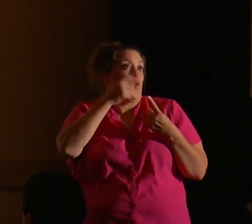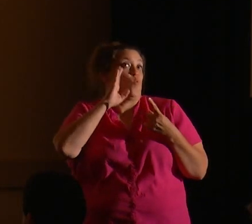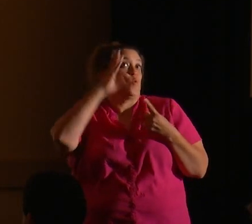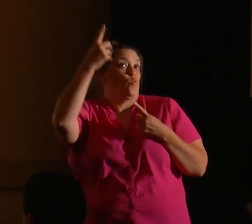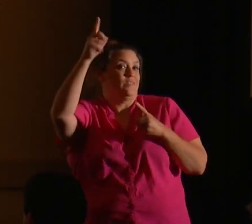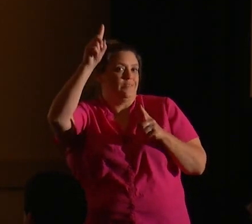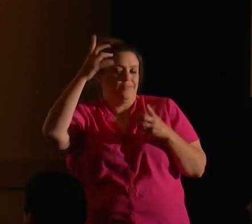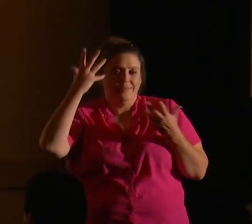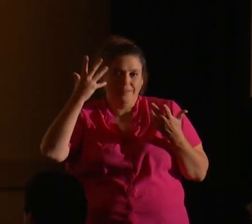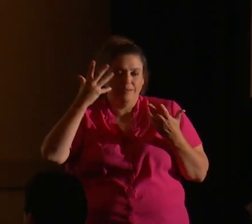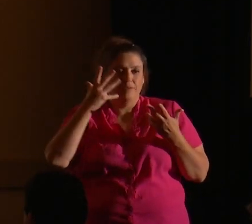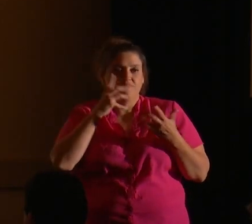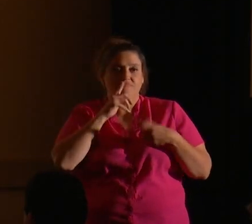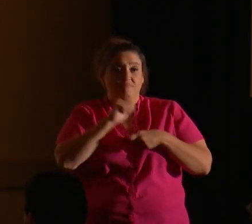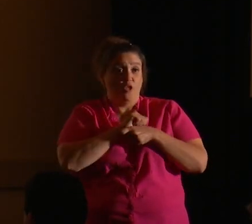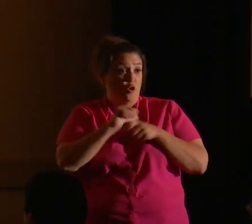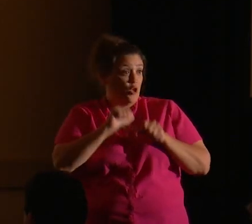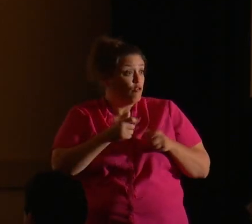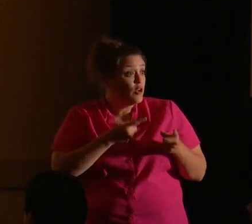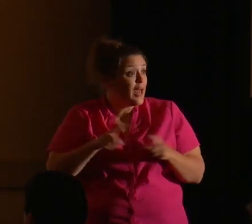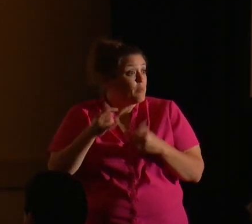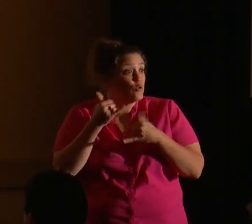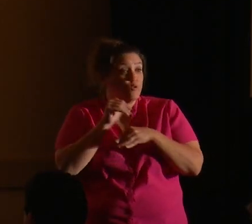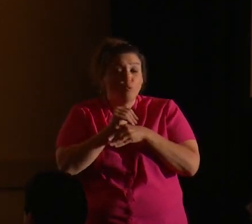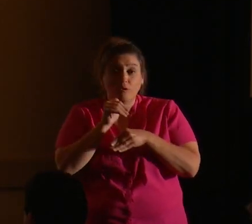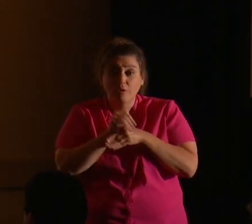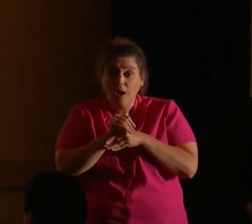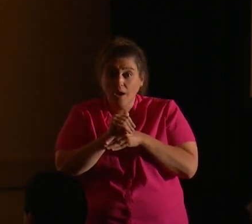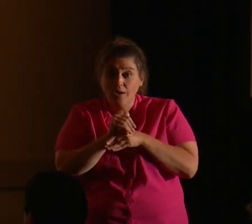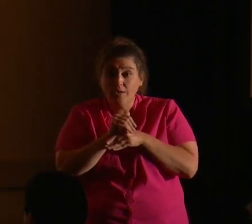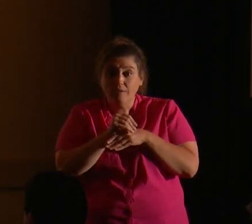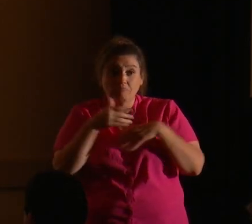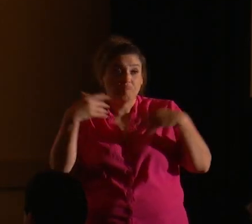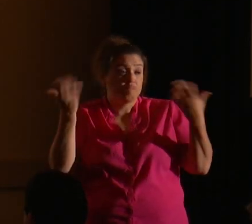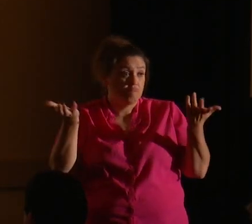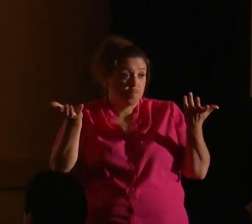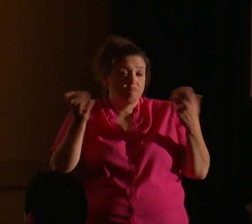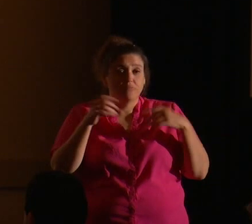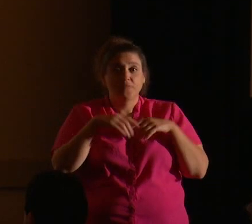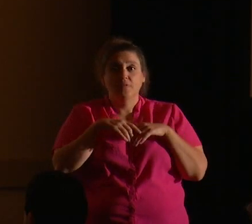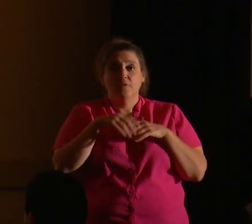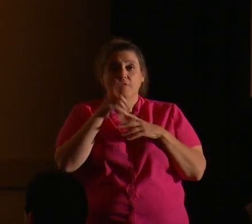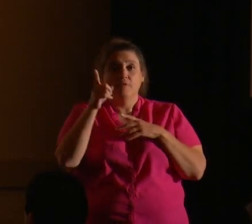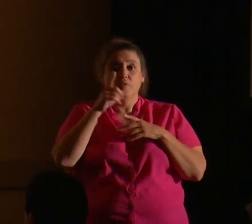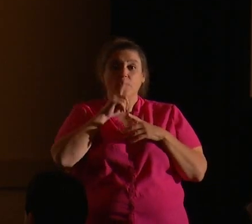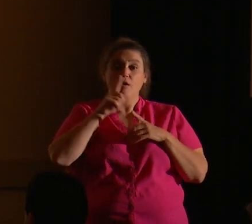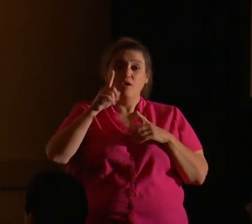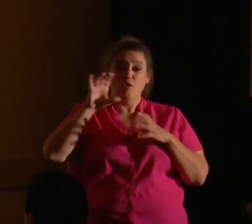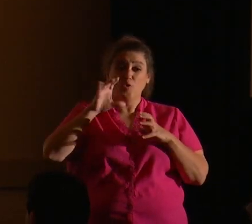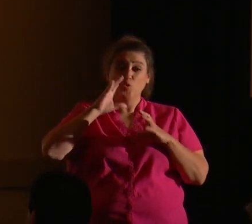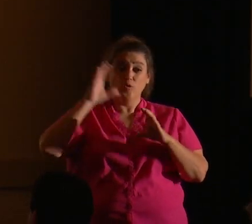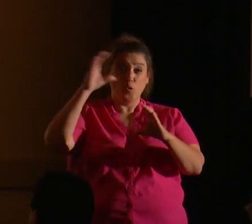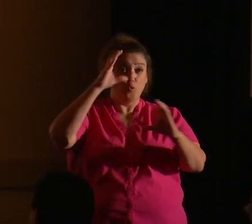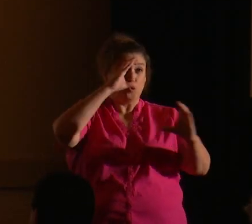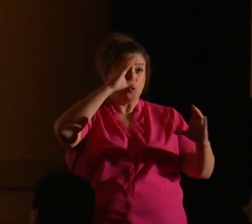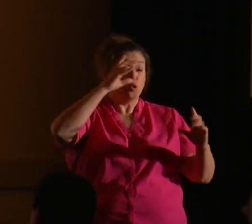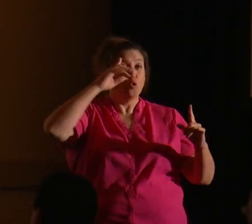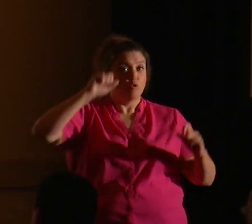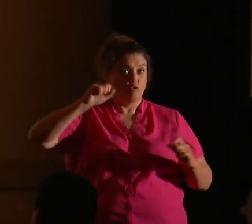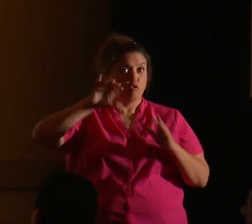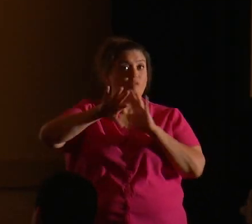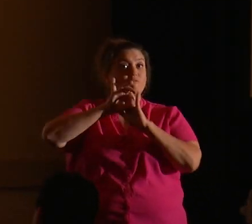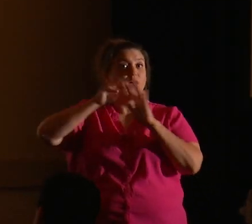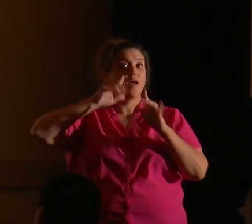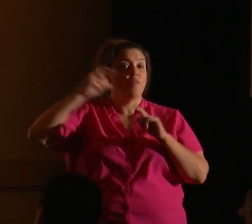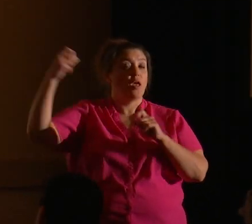Literally, it could be tonight. Some of the telescopes that are doing study searches could find an intelligence signal